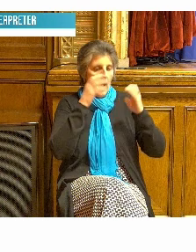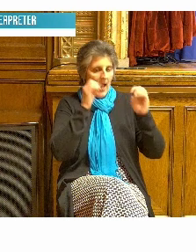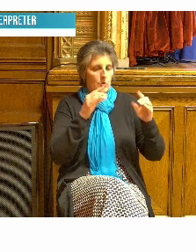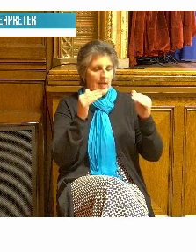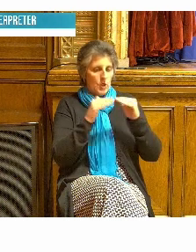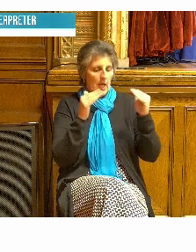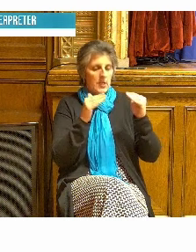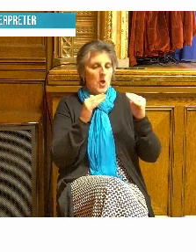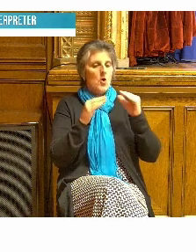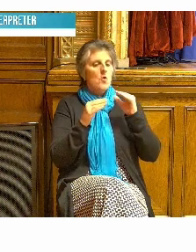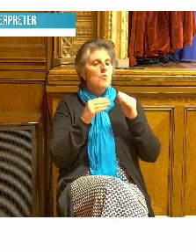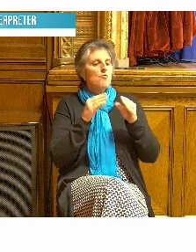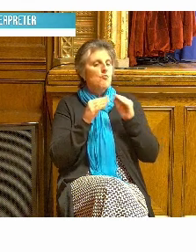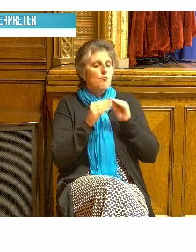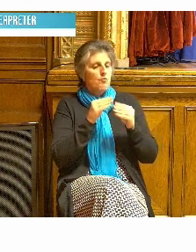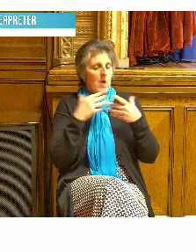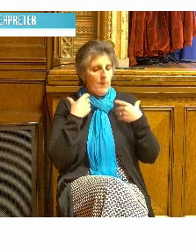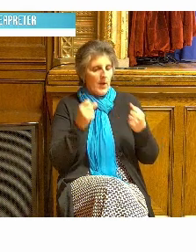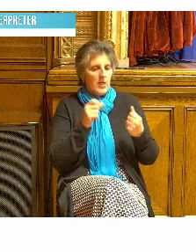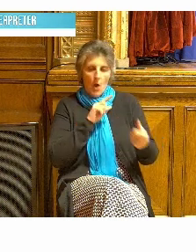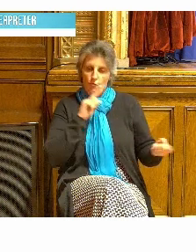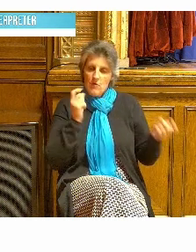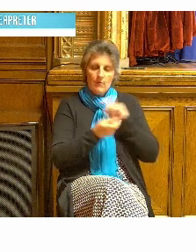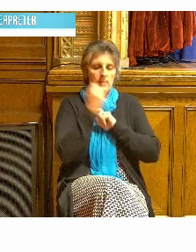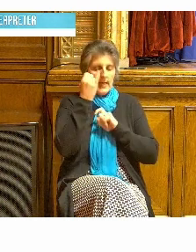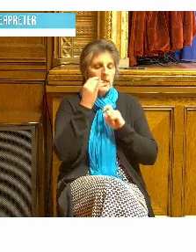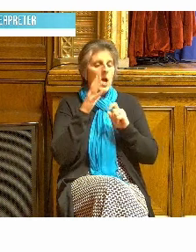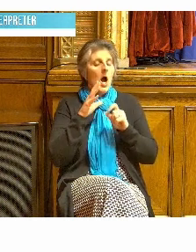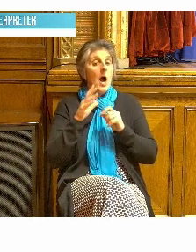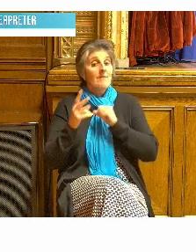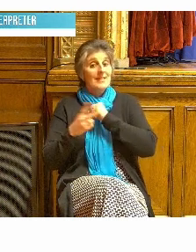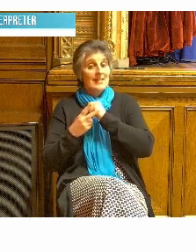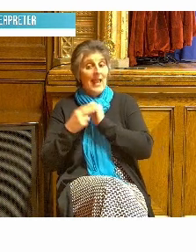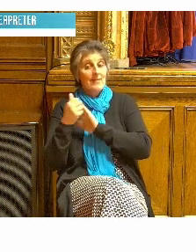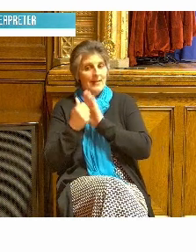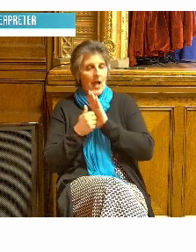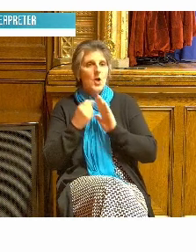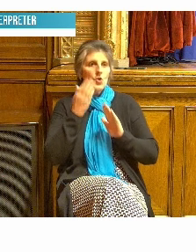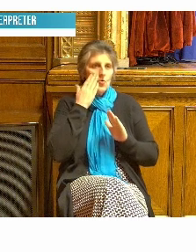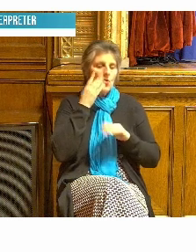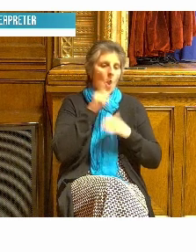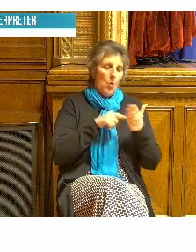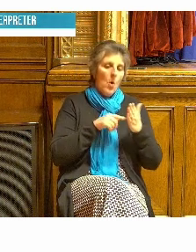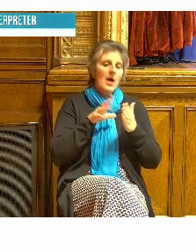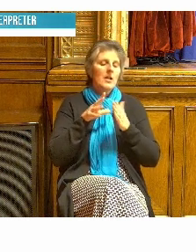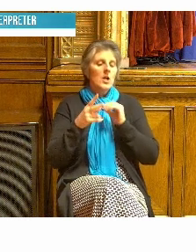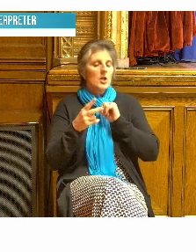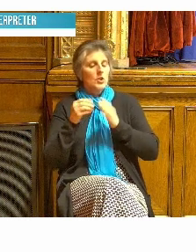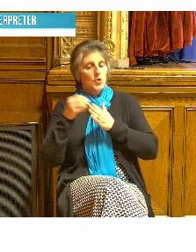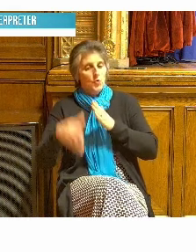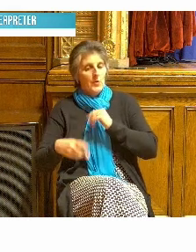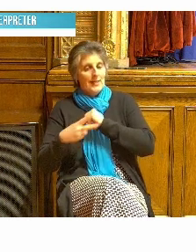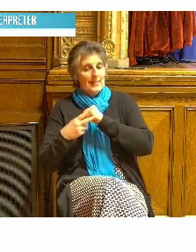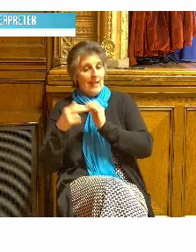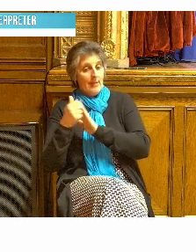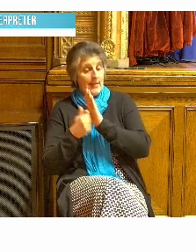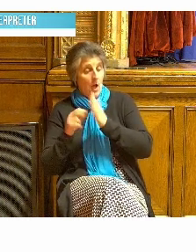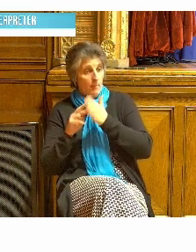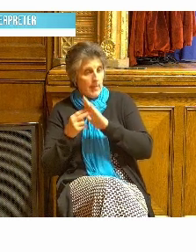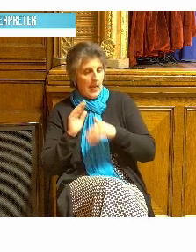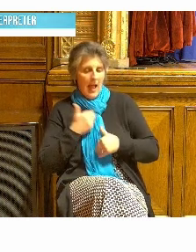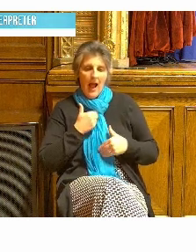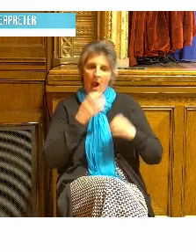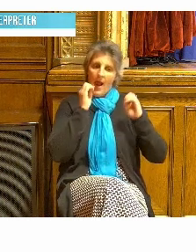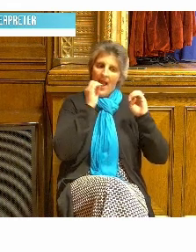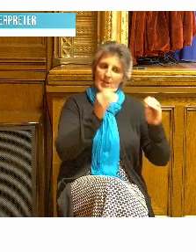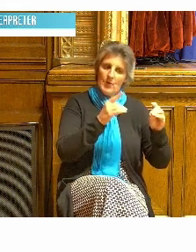justice, reparations, and a revolutionary idea, learning savings accounts. Yes, we know what learning savings accounts are, but our current education system is failing